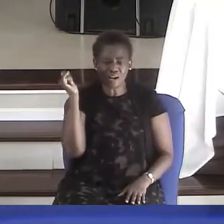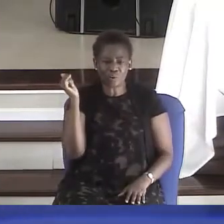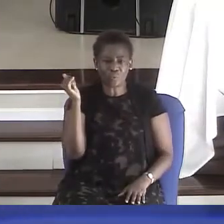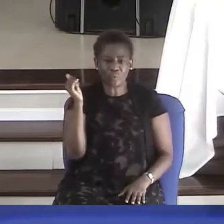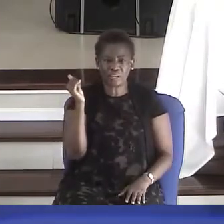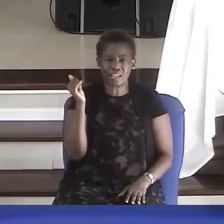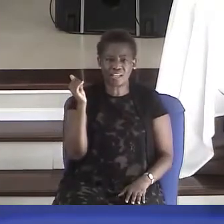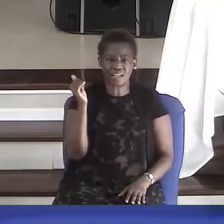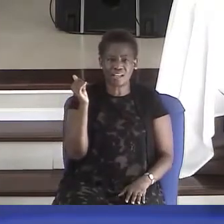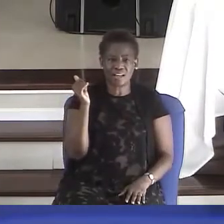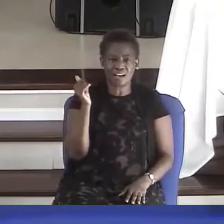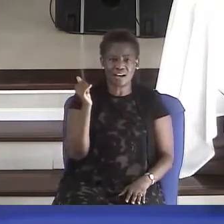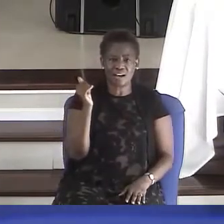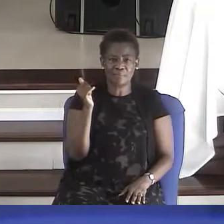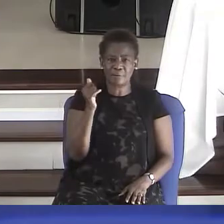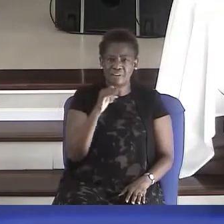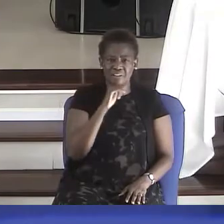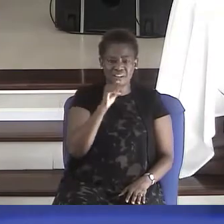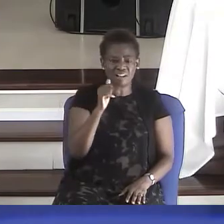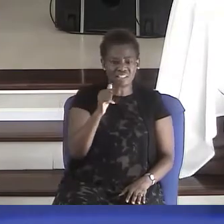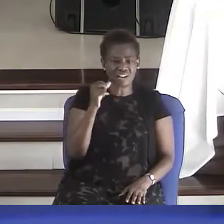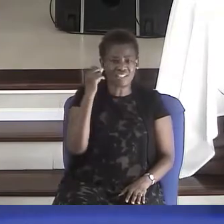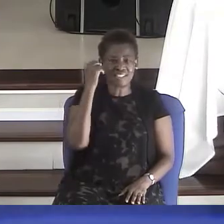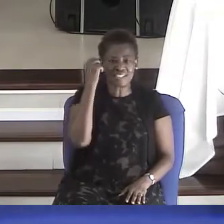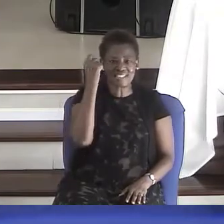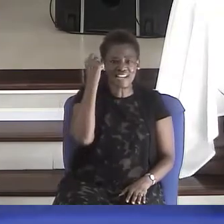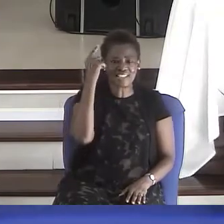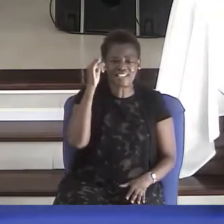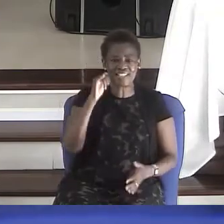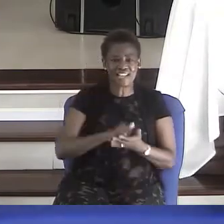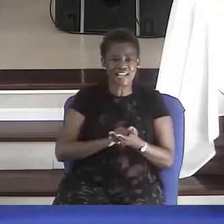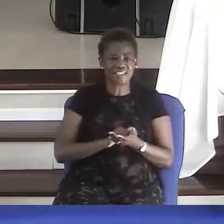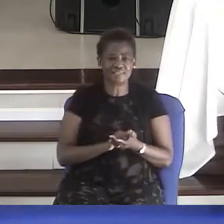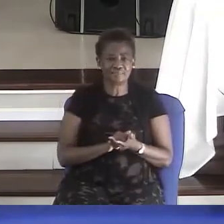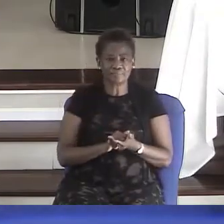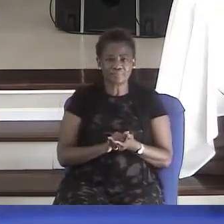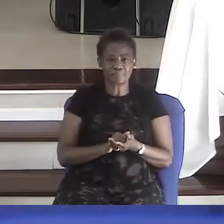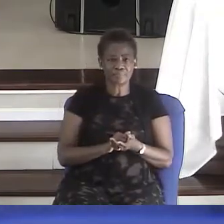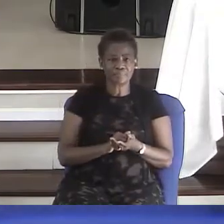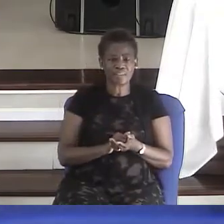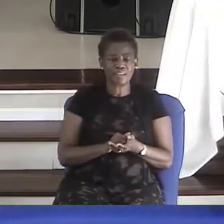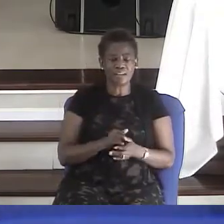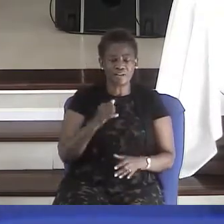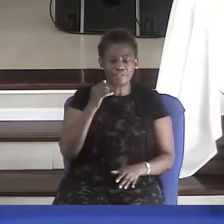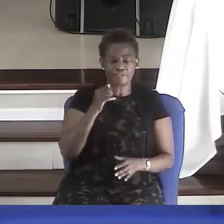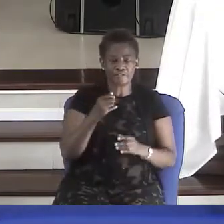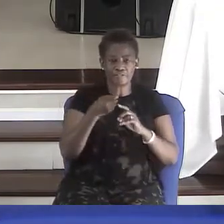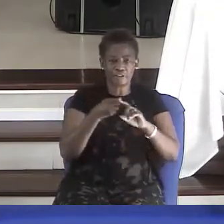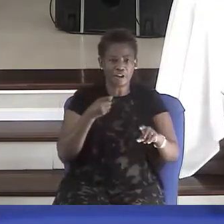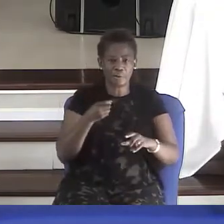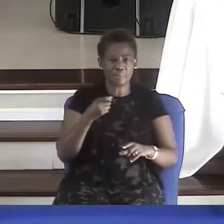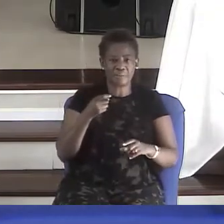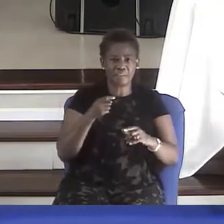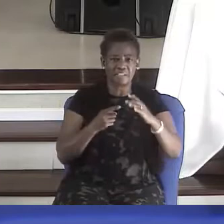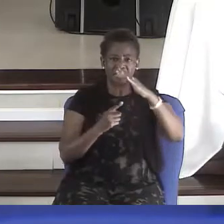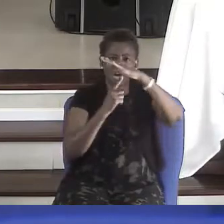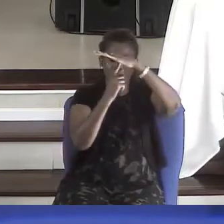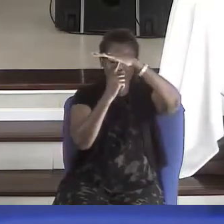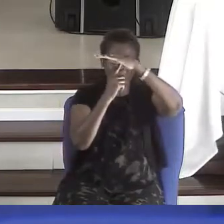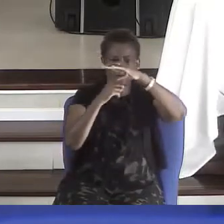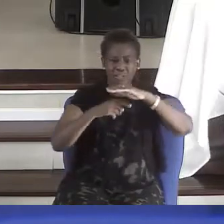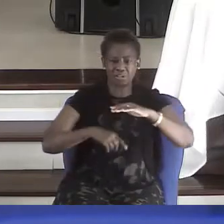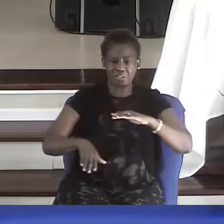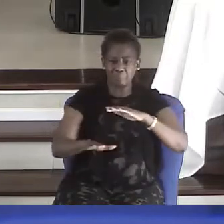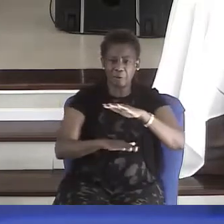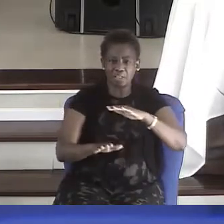desperately wicked? Why is it from parliament to poorhouse, there is just a hunger for what